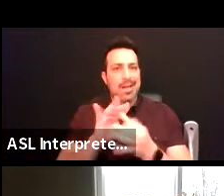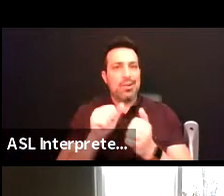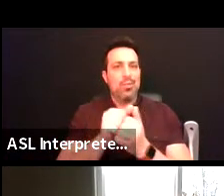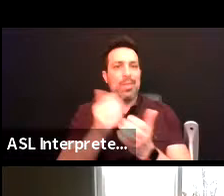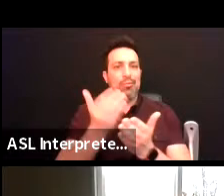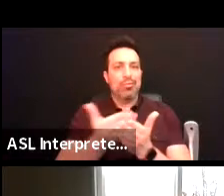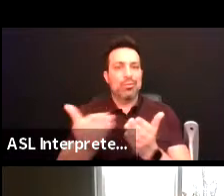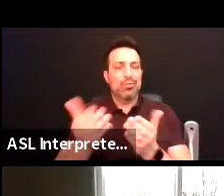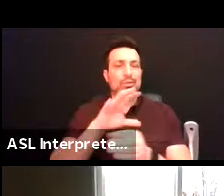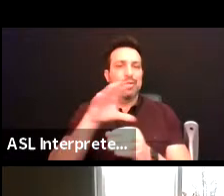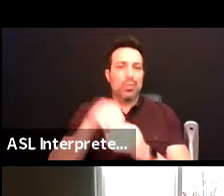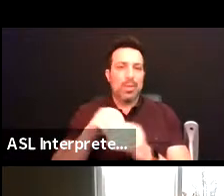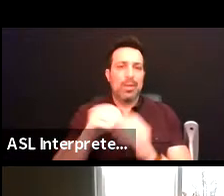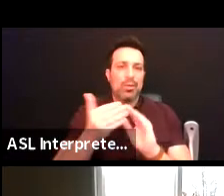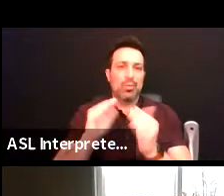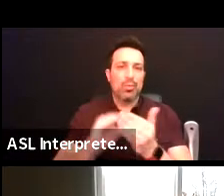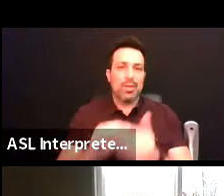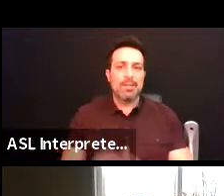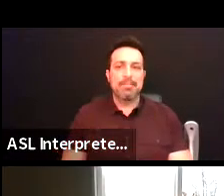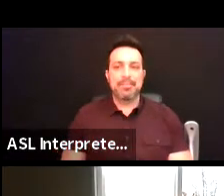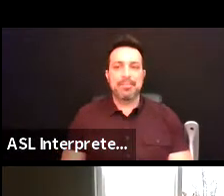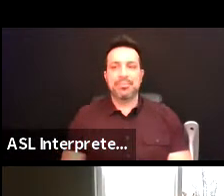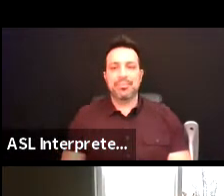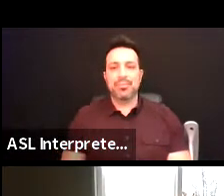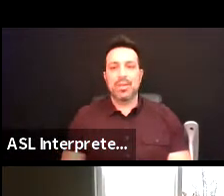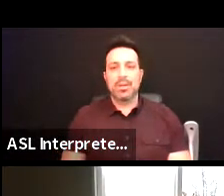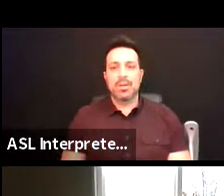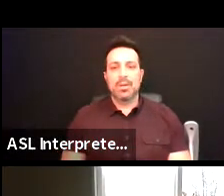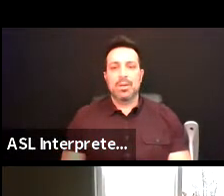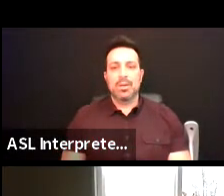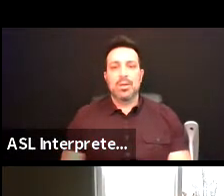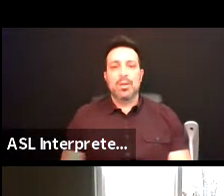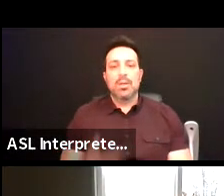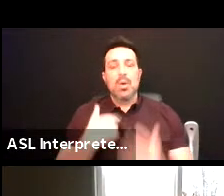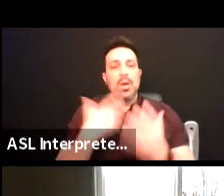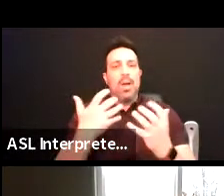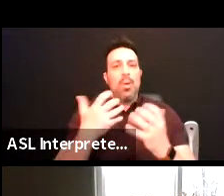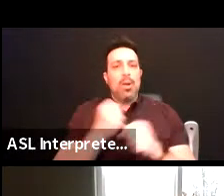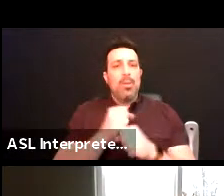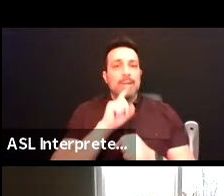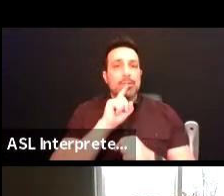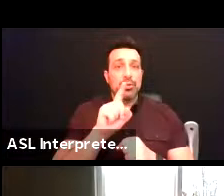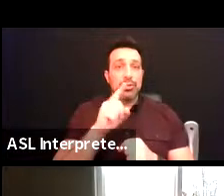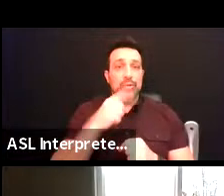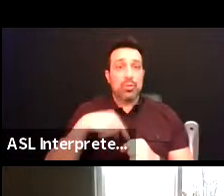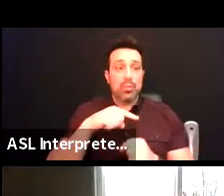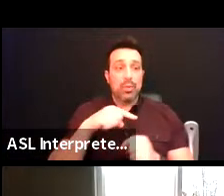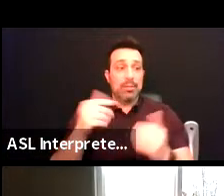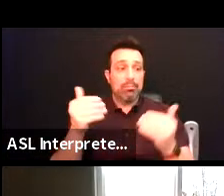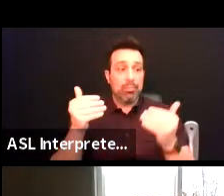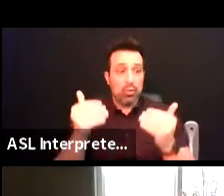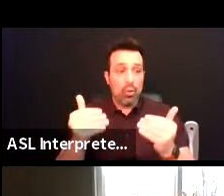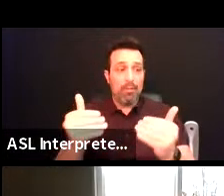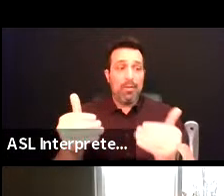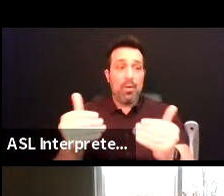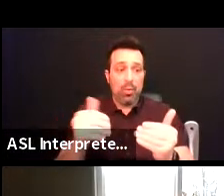resources within our community. So I just want to make sure that as we go forward, that you take some time